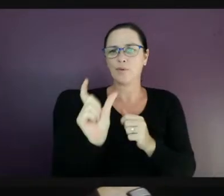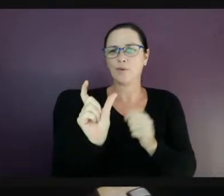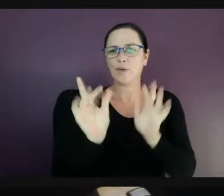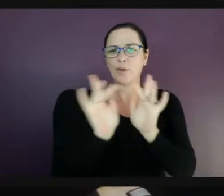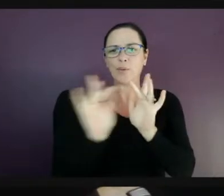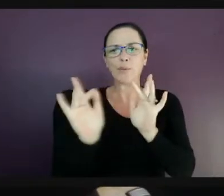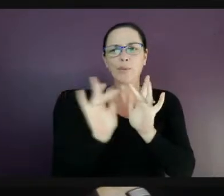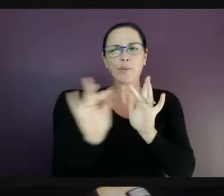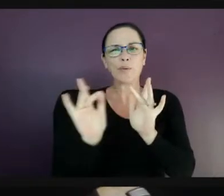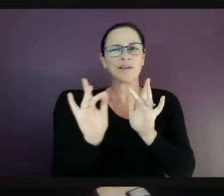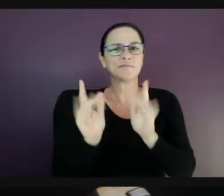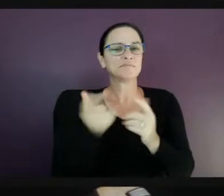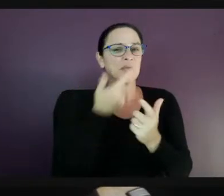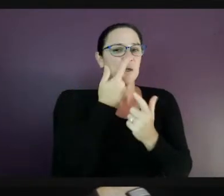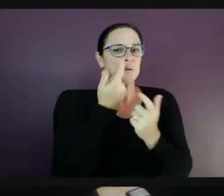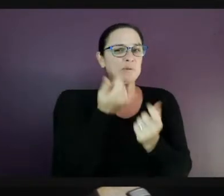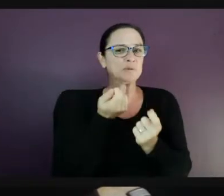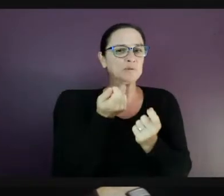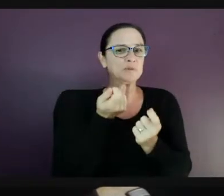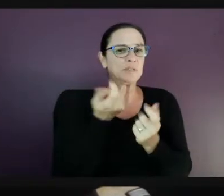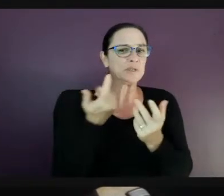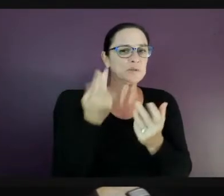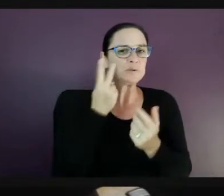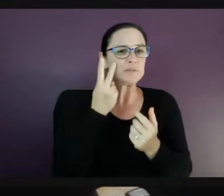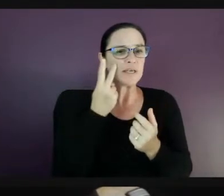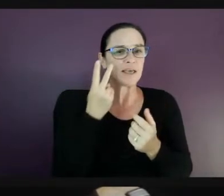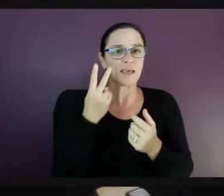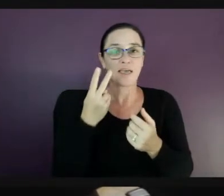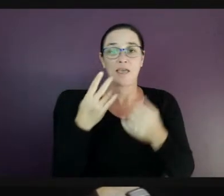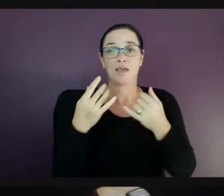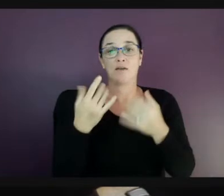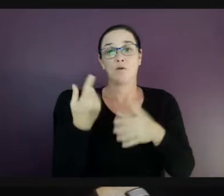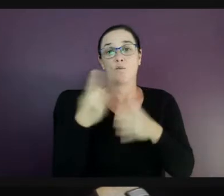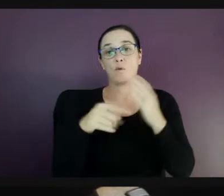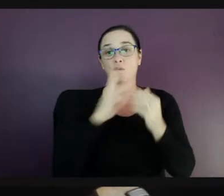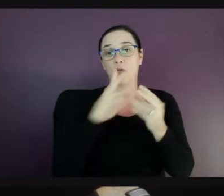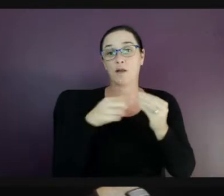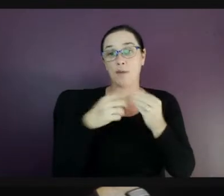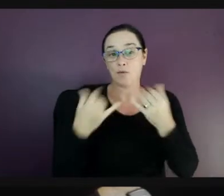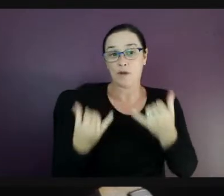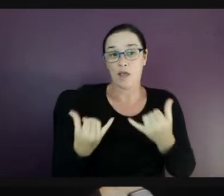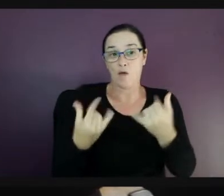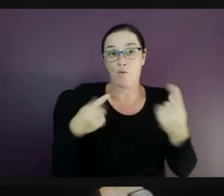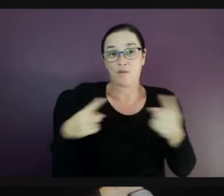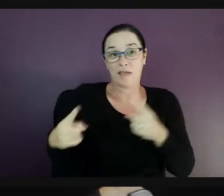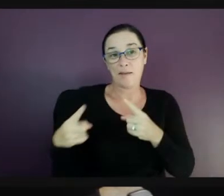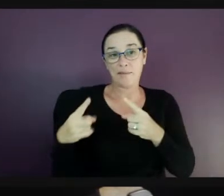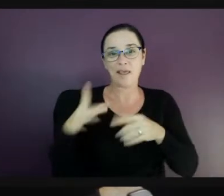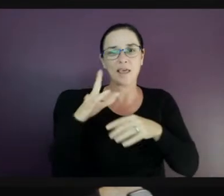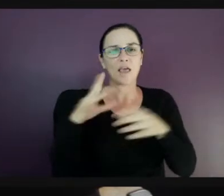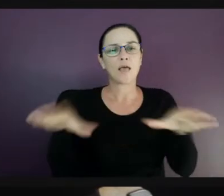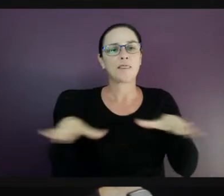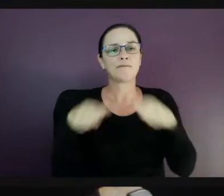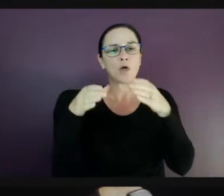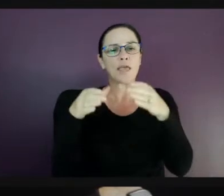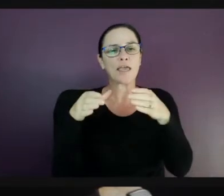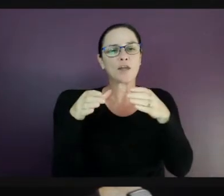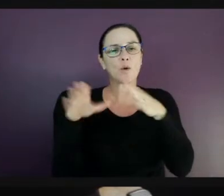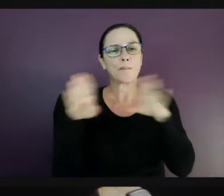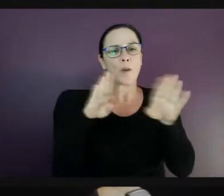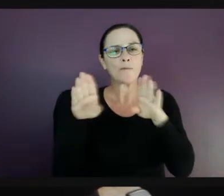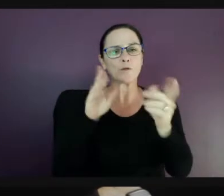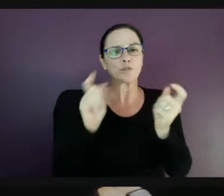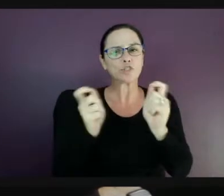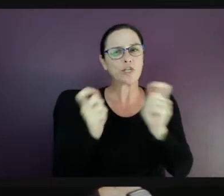So interesting to note, as we talk to you guys now about what's happening, the volcano does seem to be changing its behavior with a little bit less earthquakes